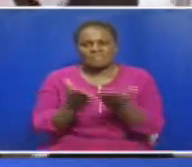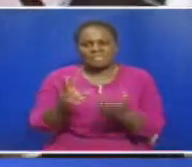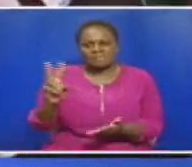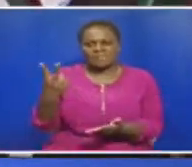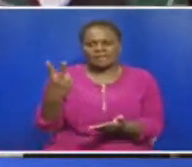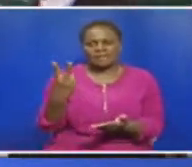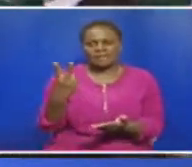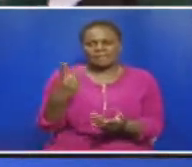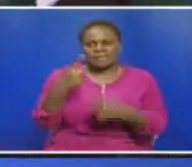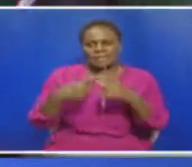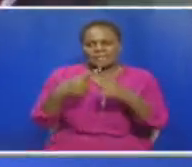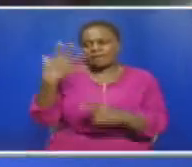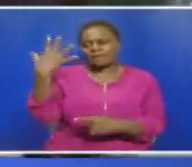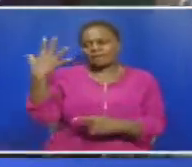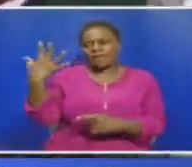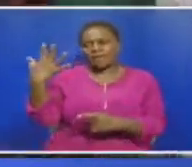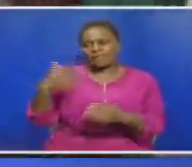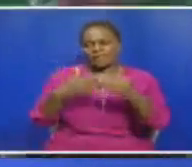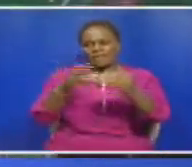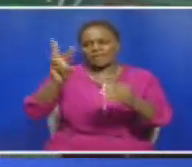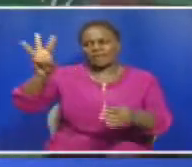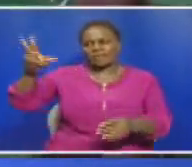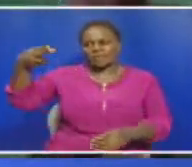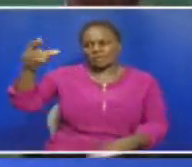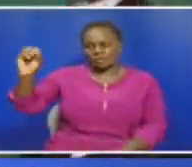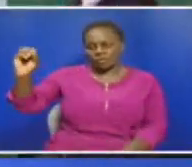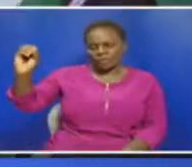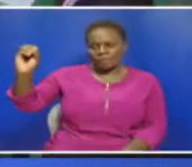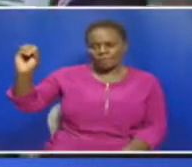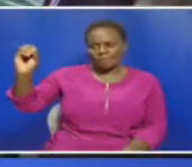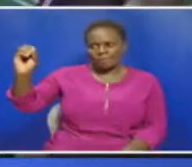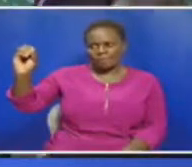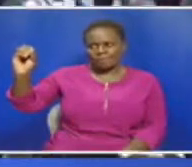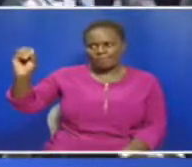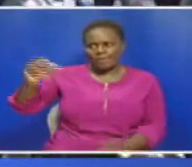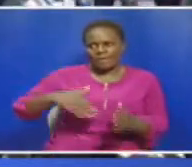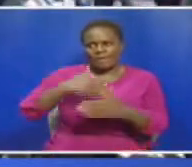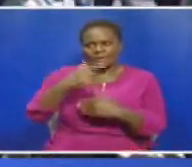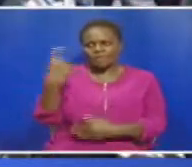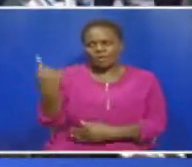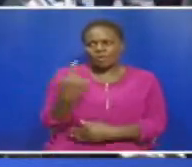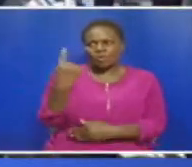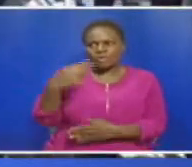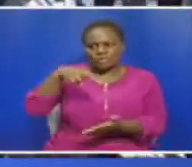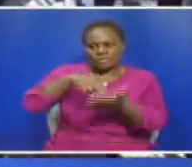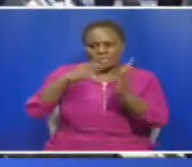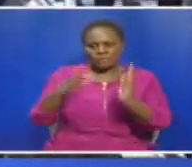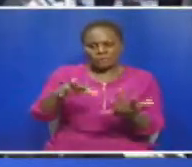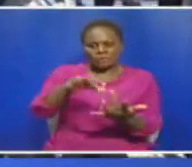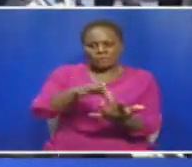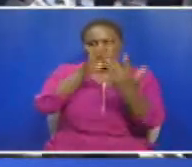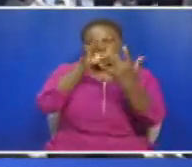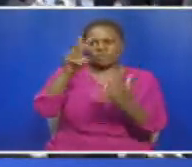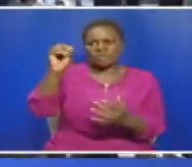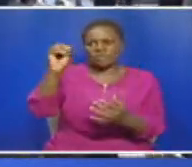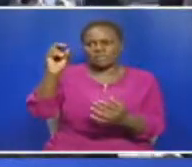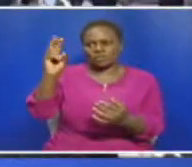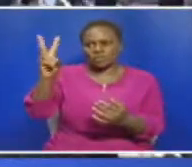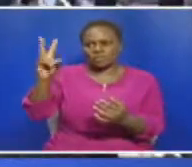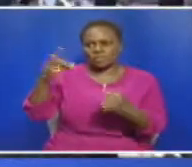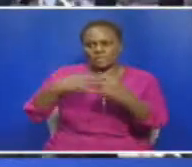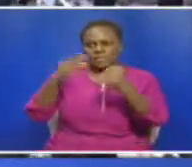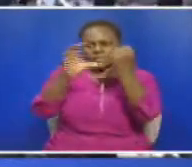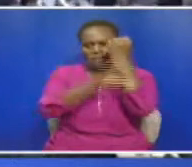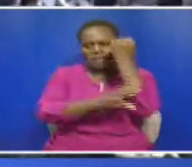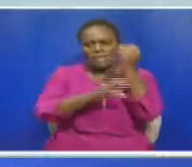second 5-year term as the head of the World Health Organization after being the only candidate nominated by 28 countries,